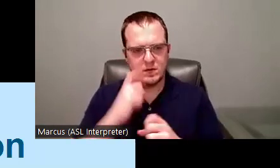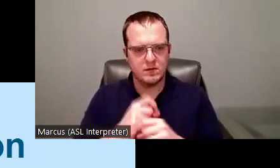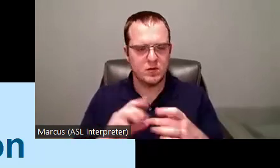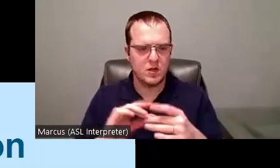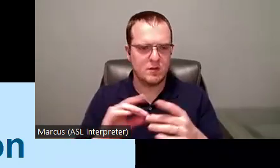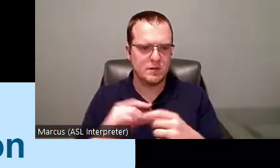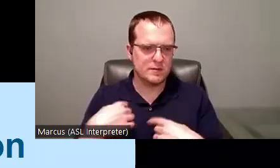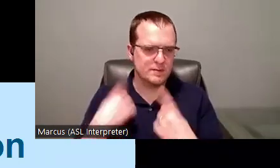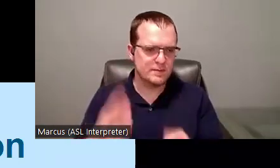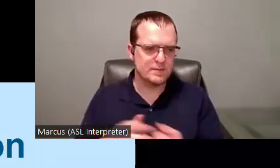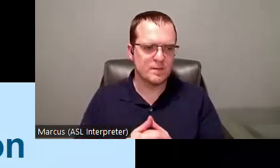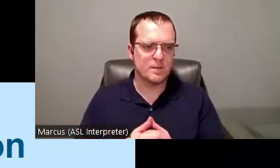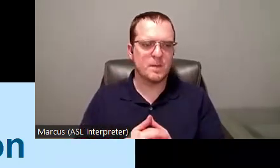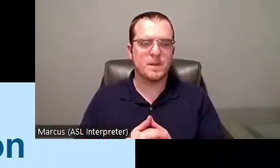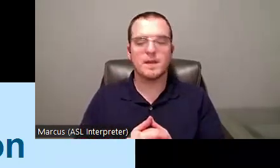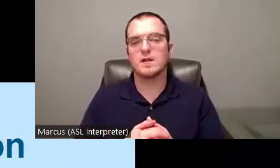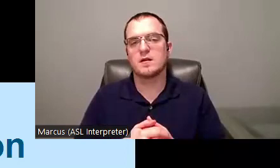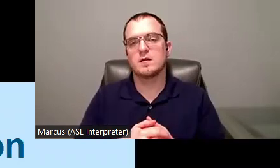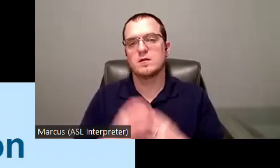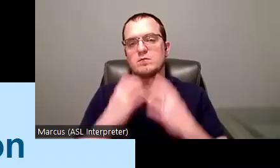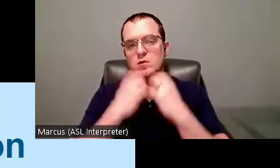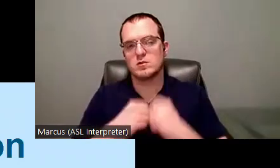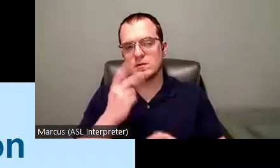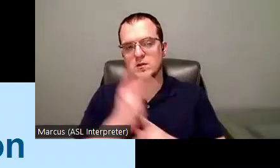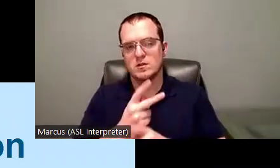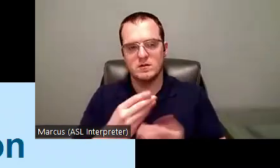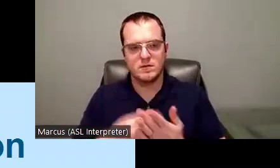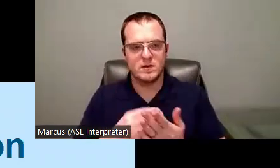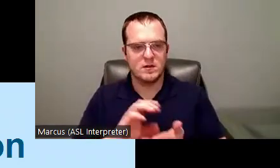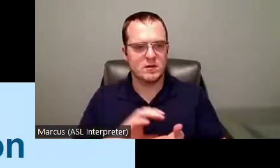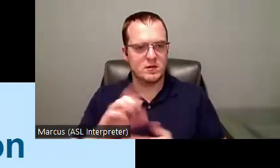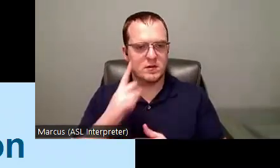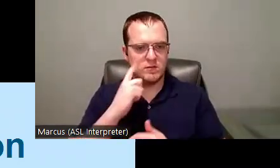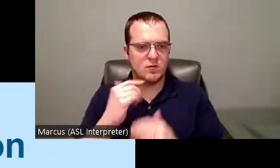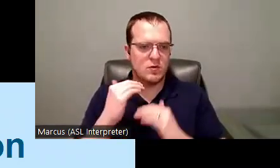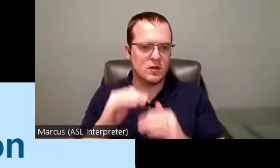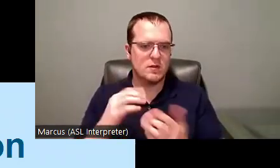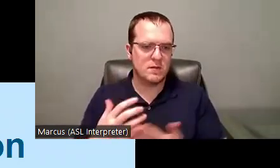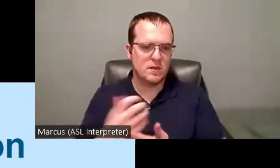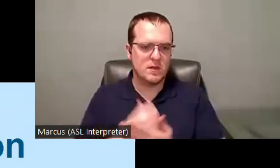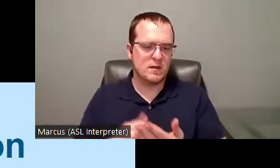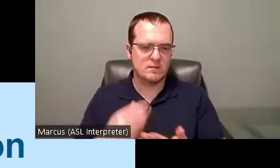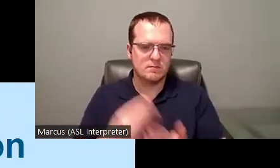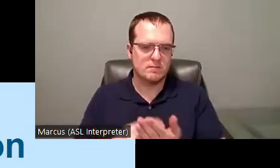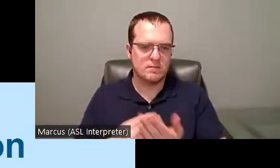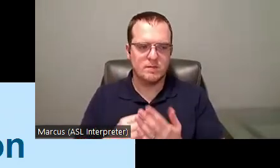are that preservation funds can now be used to fund limited equity cooperatives, which is very exciting.